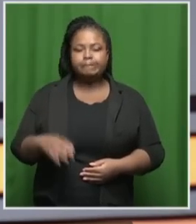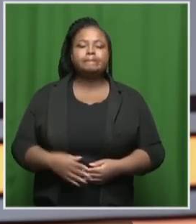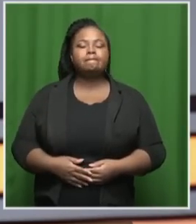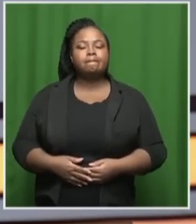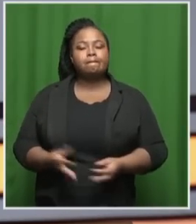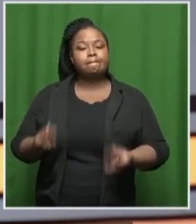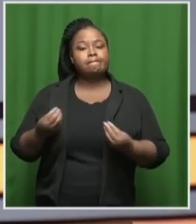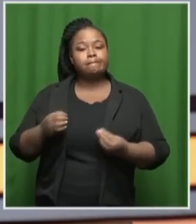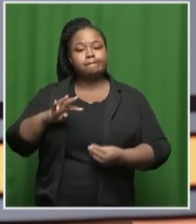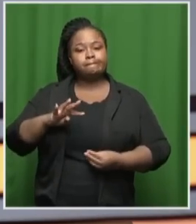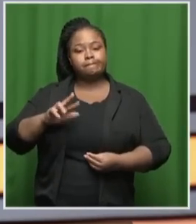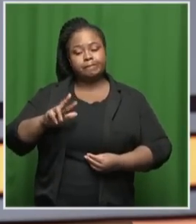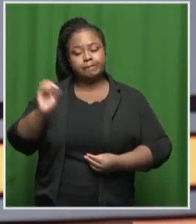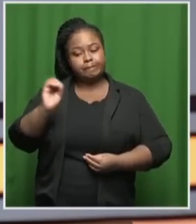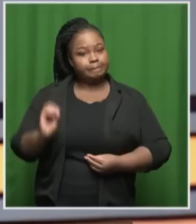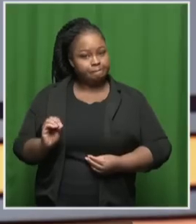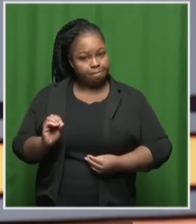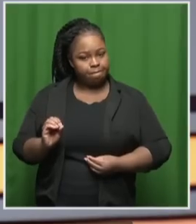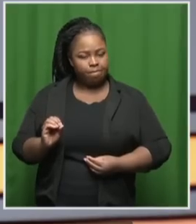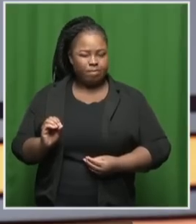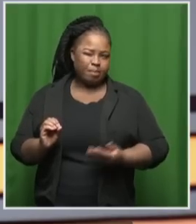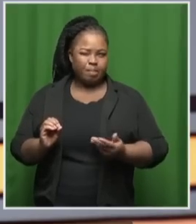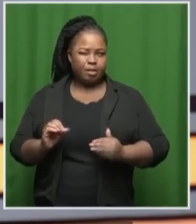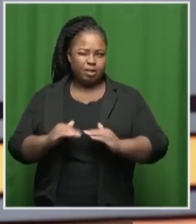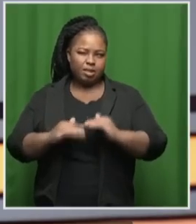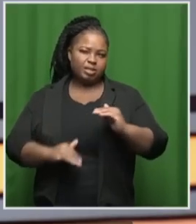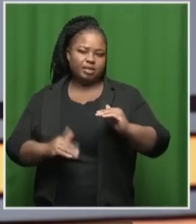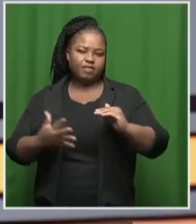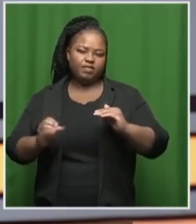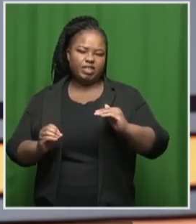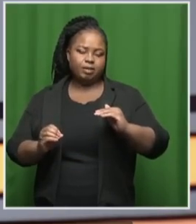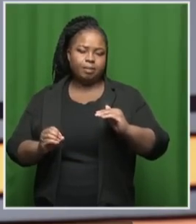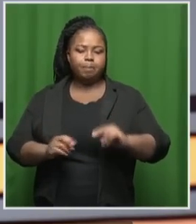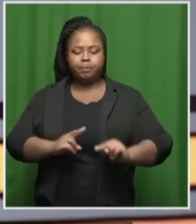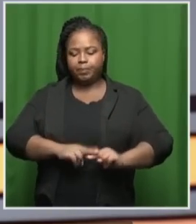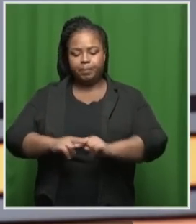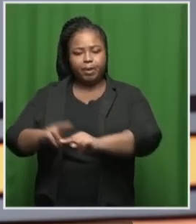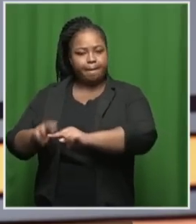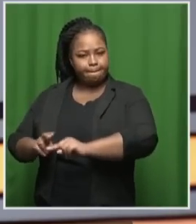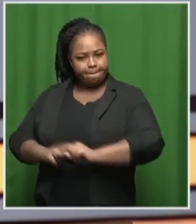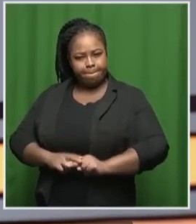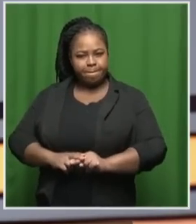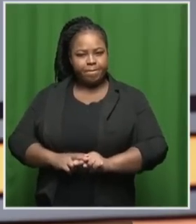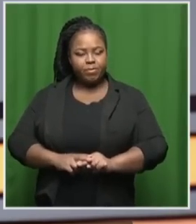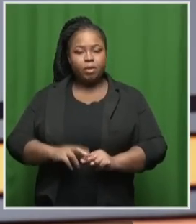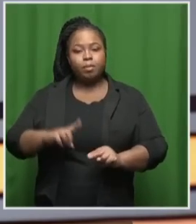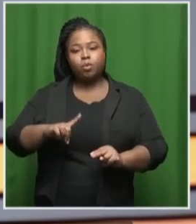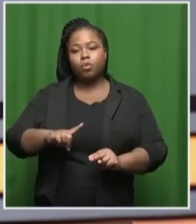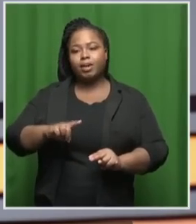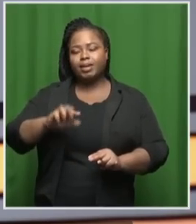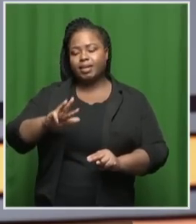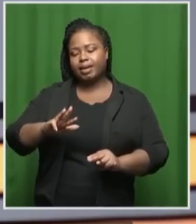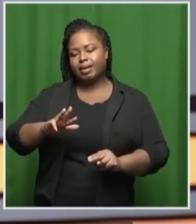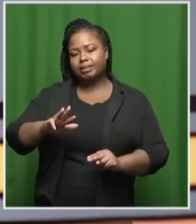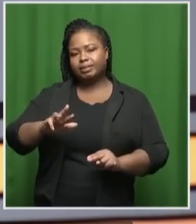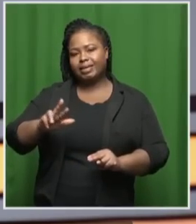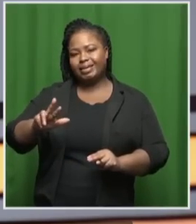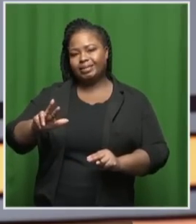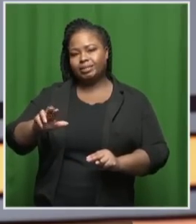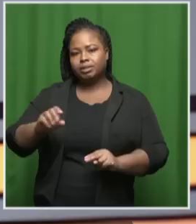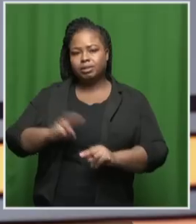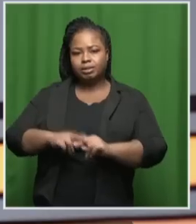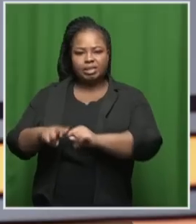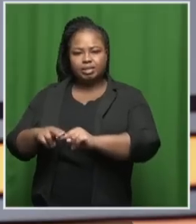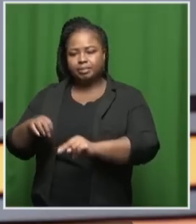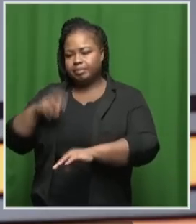gets 48%. Or let's use seats, for example. The ANC gets 198 seats. It